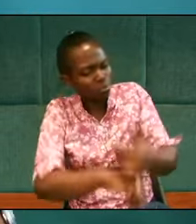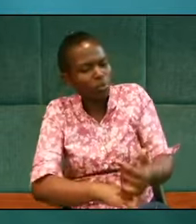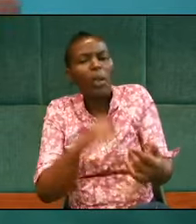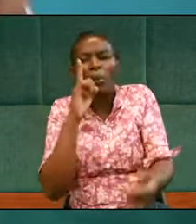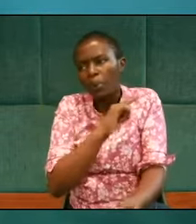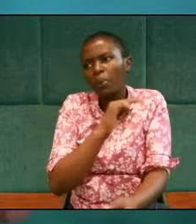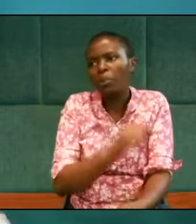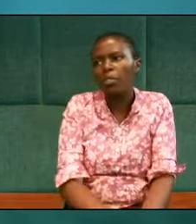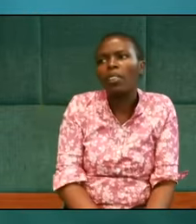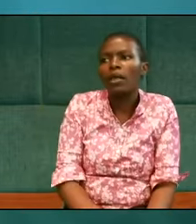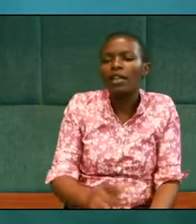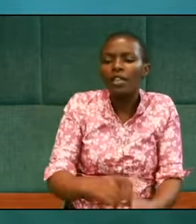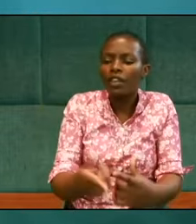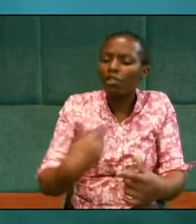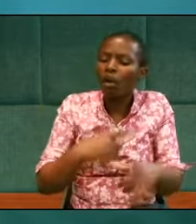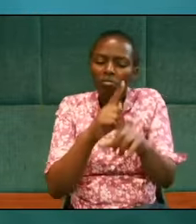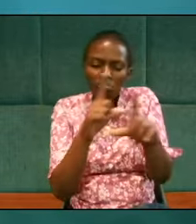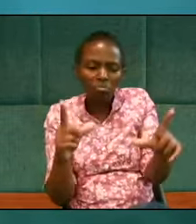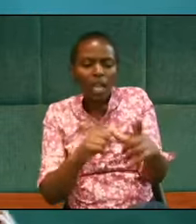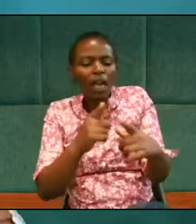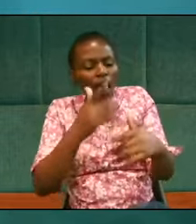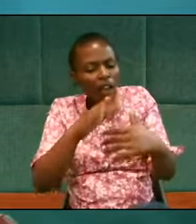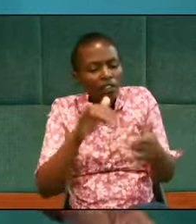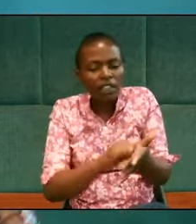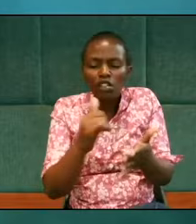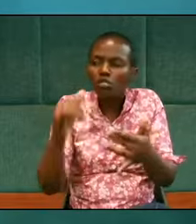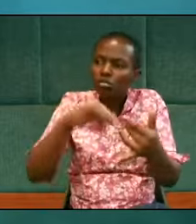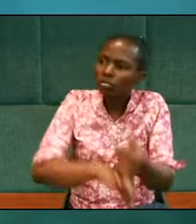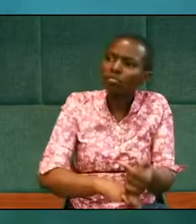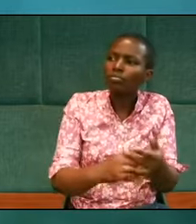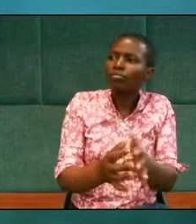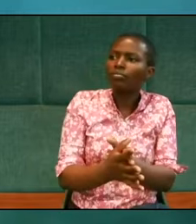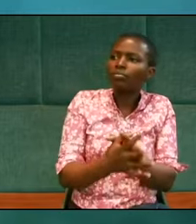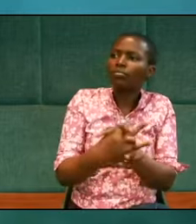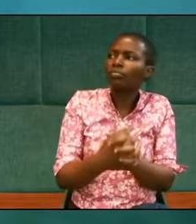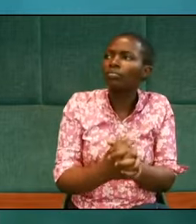a certificate and you are proud. I am a graduate. You went to learn about England, their weather.